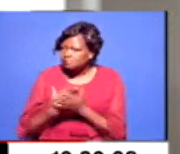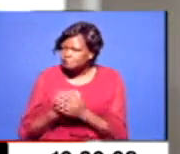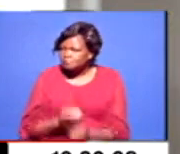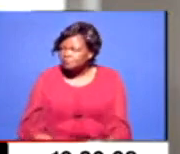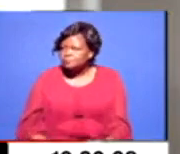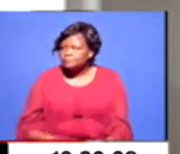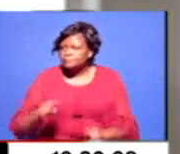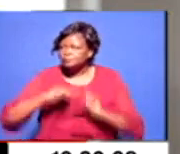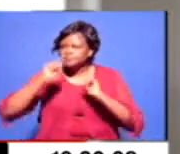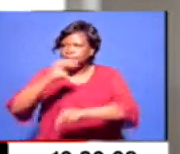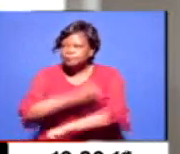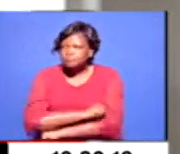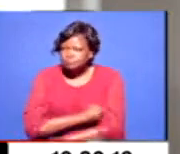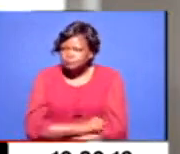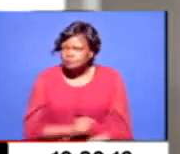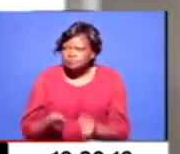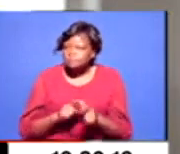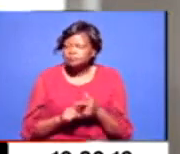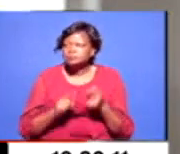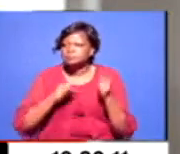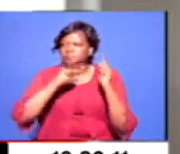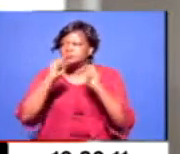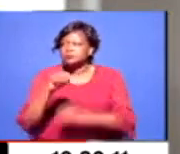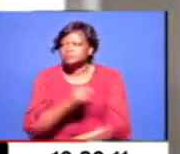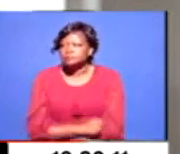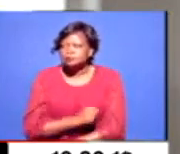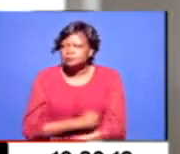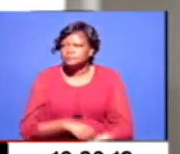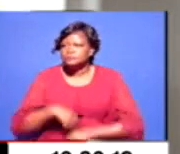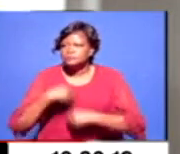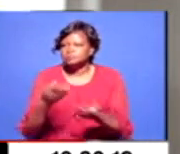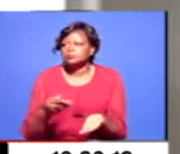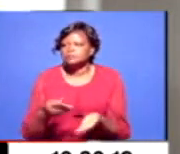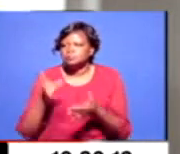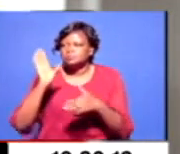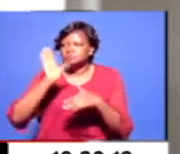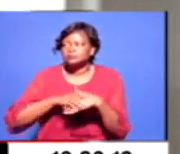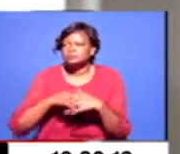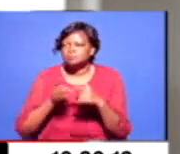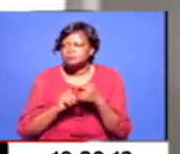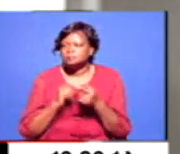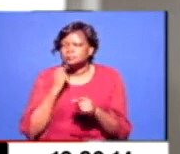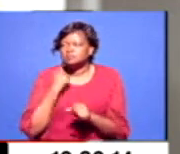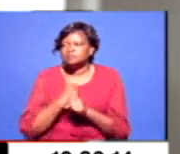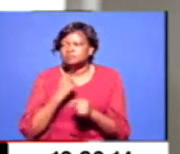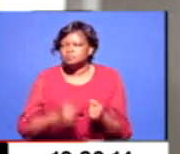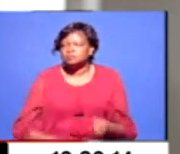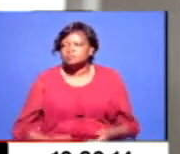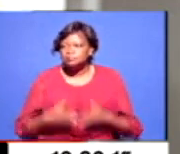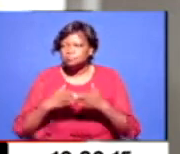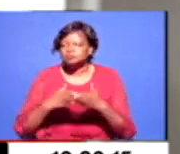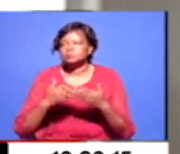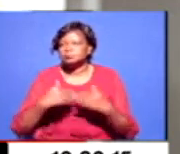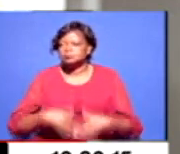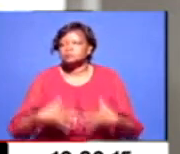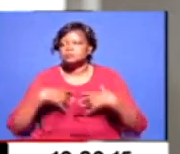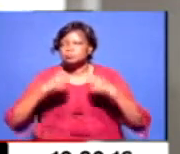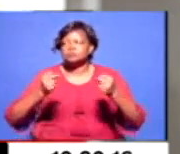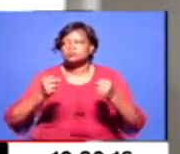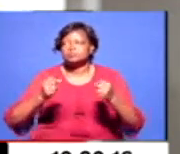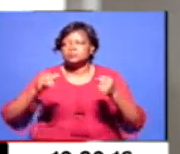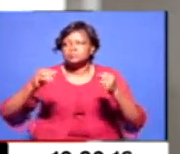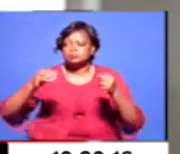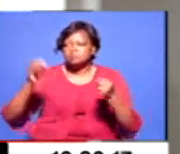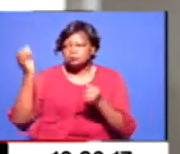to schools. We don't just go there, we give them pads. We do what we call sexual reproductive health education. We don't